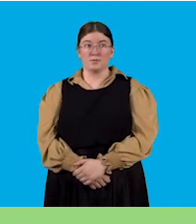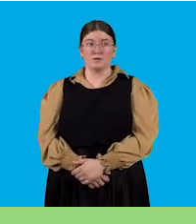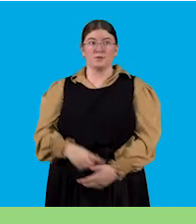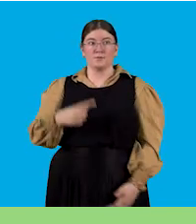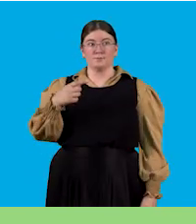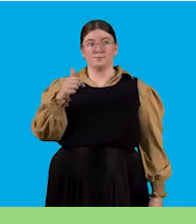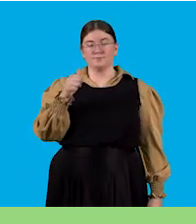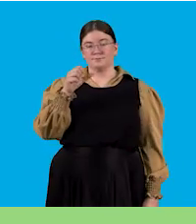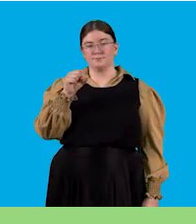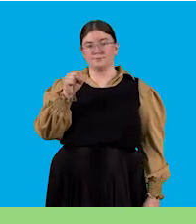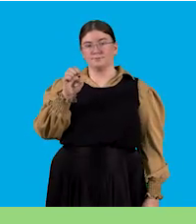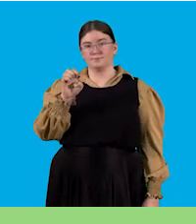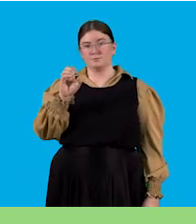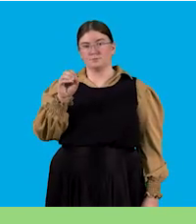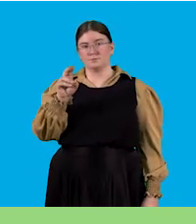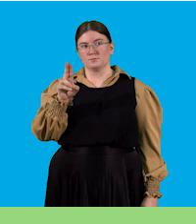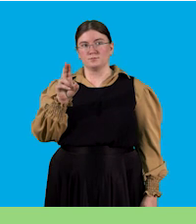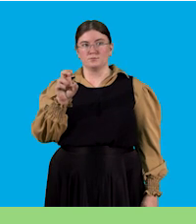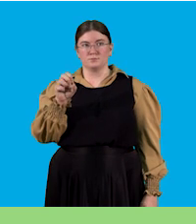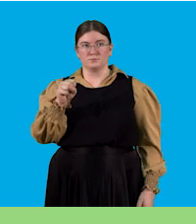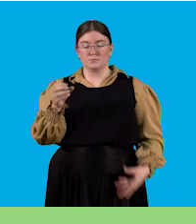Okay, we have gaseous exchange in the lung,